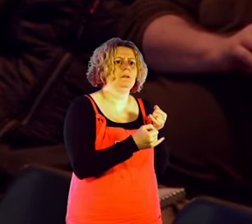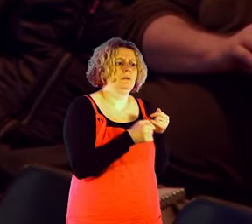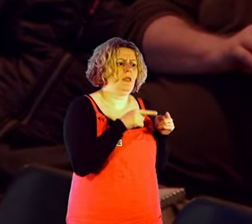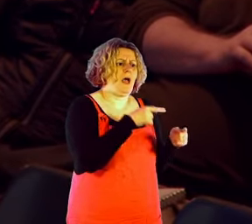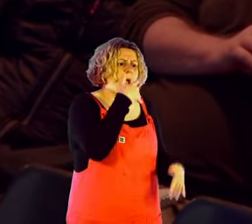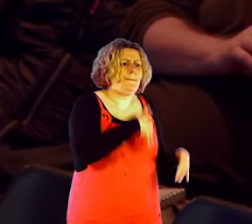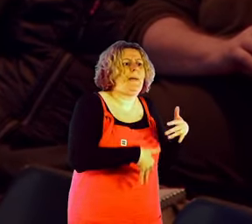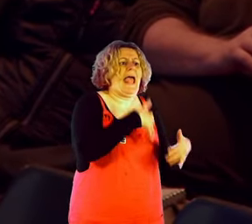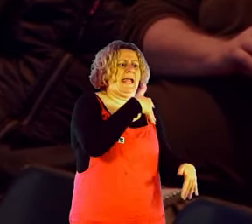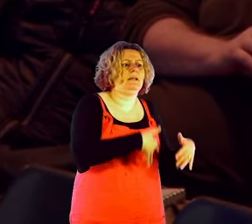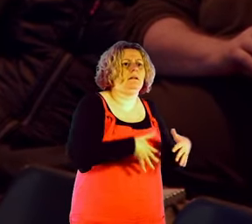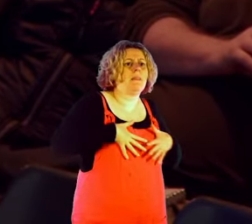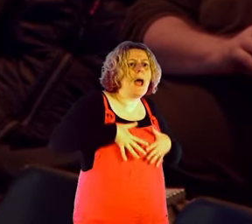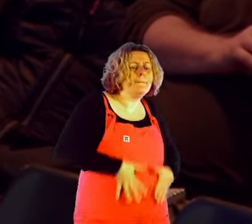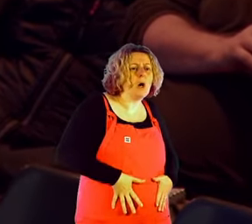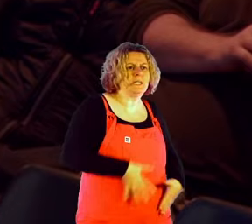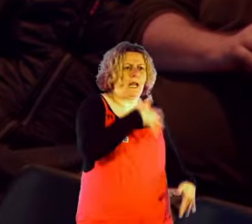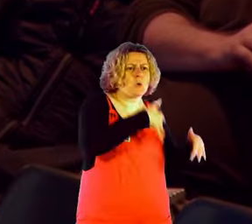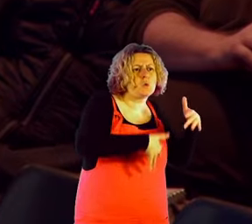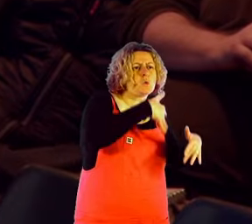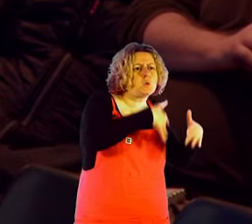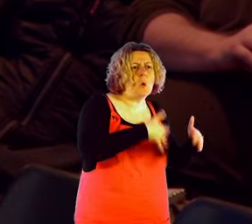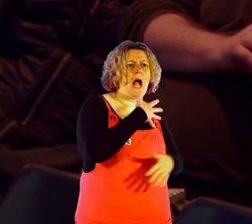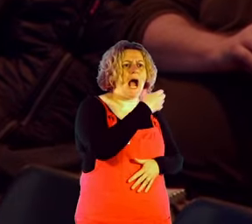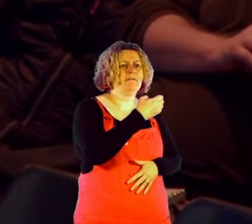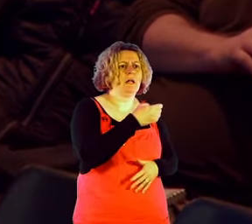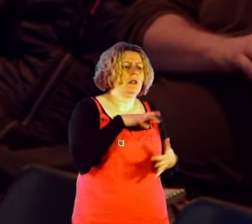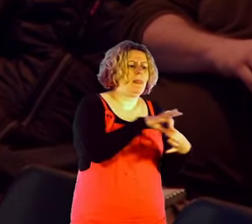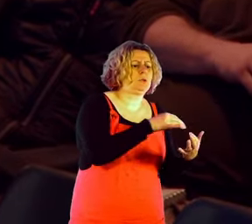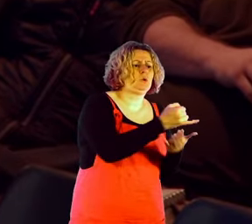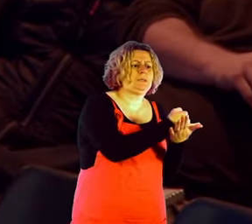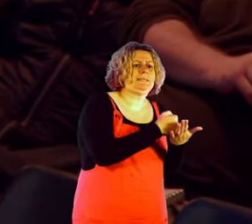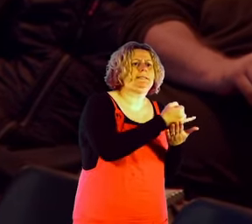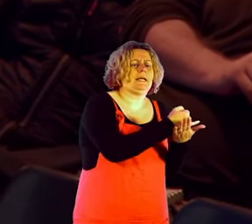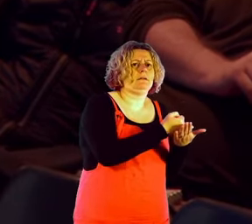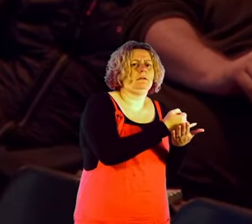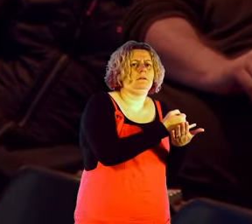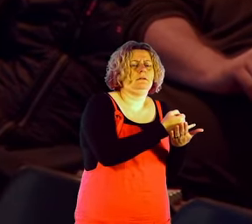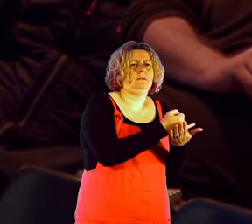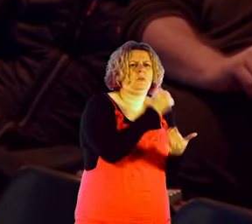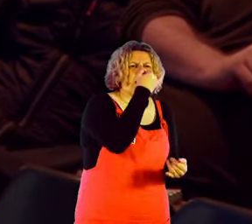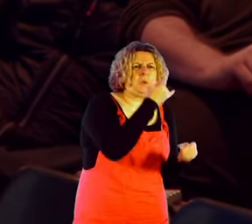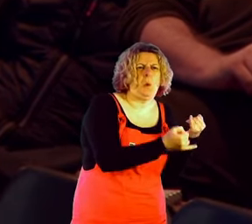but we're in it together. So how can I guess from speaking personally as a man,